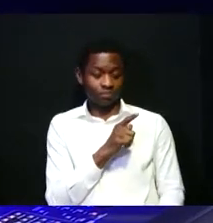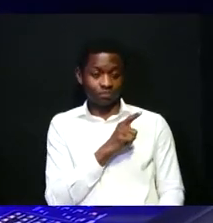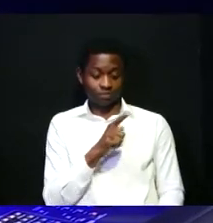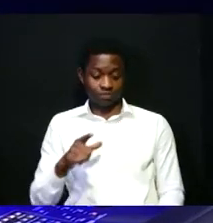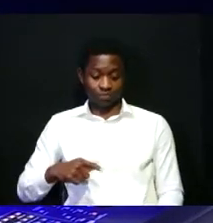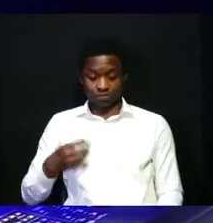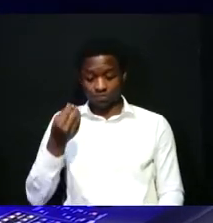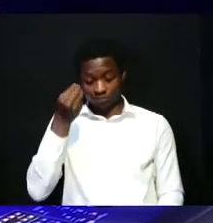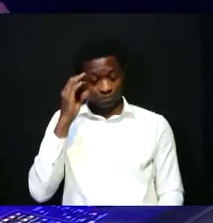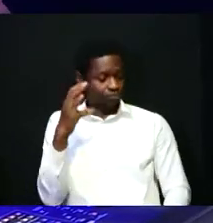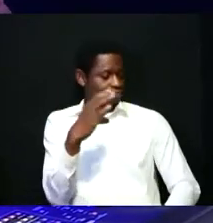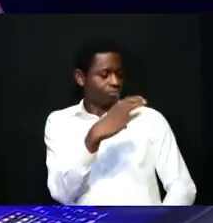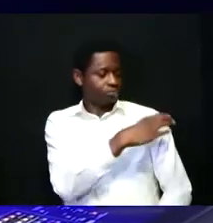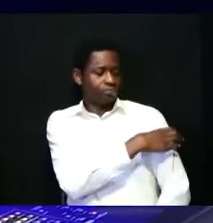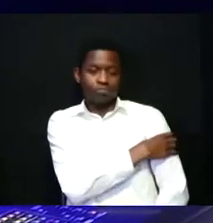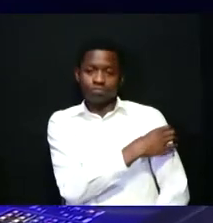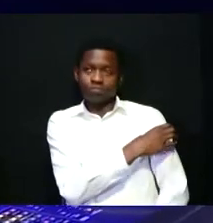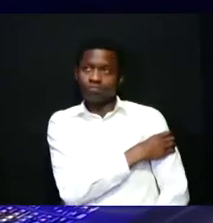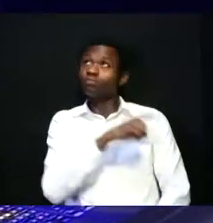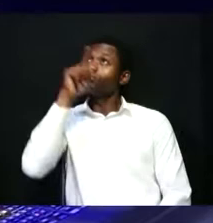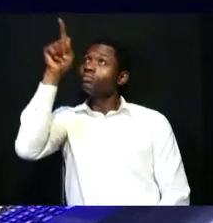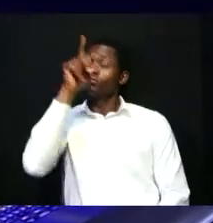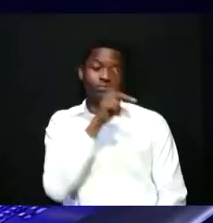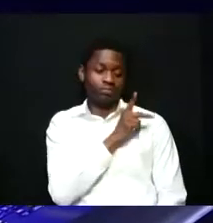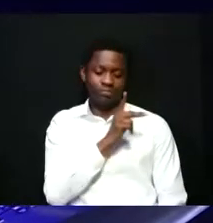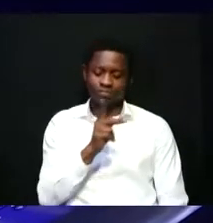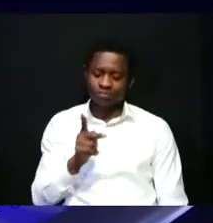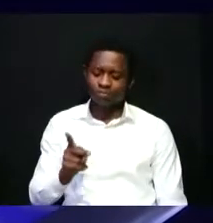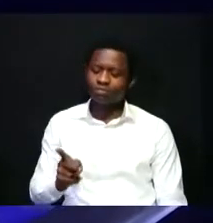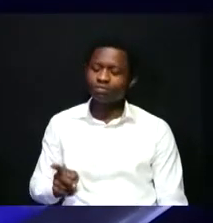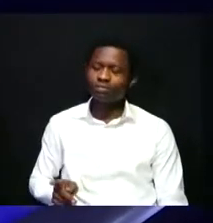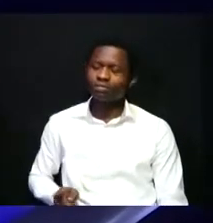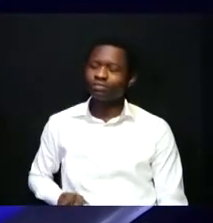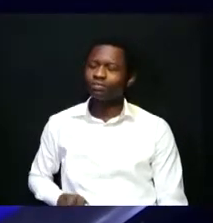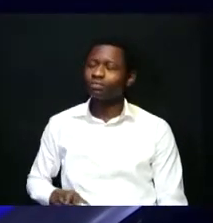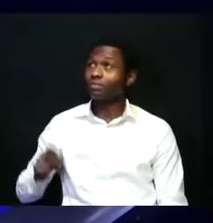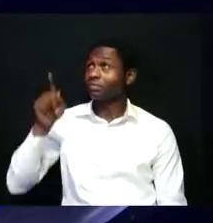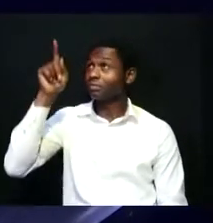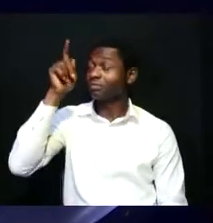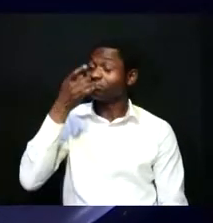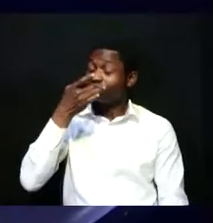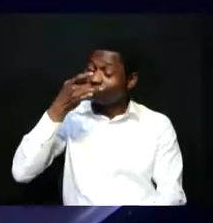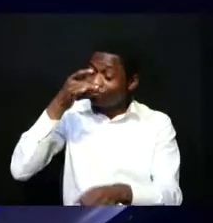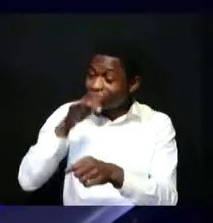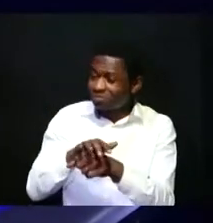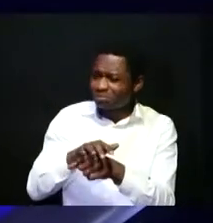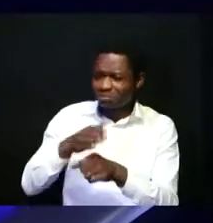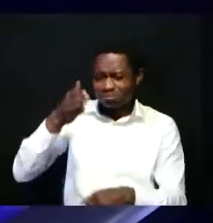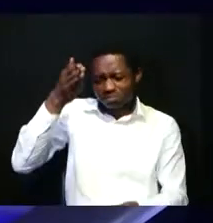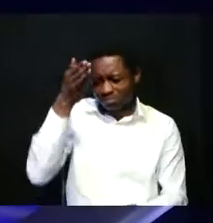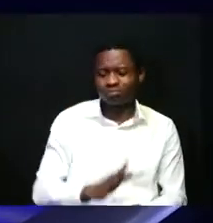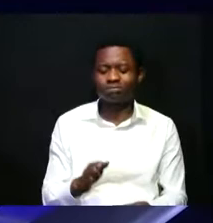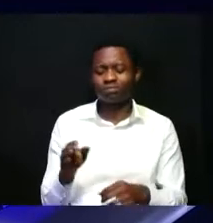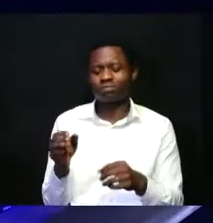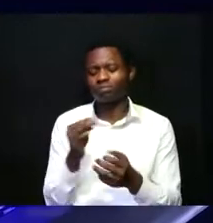He has promised he'll never fail.